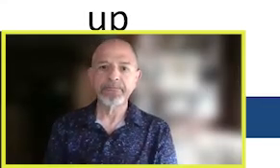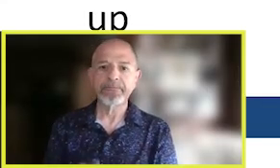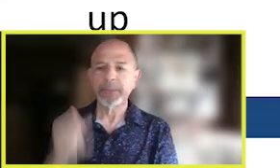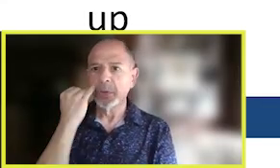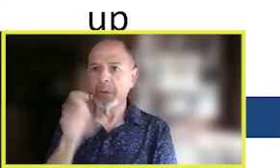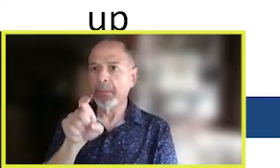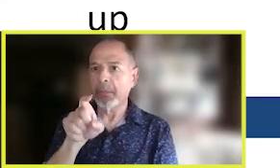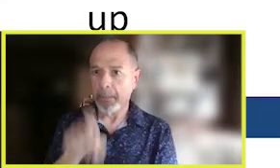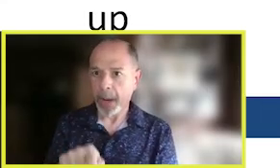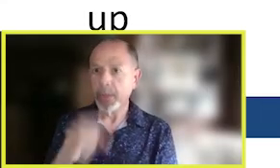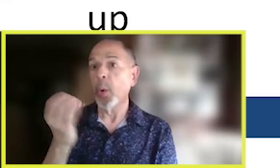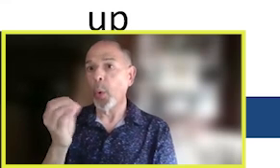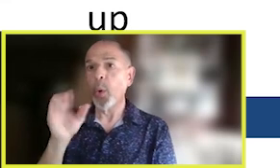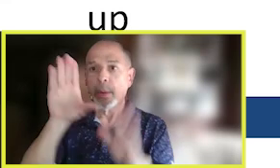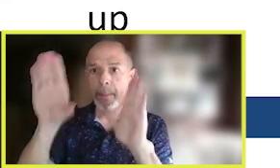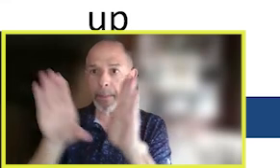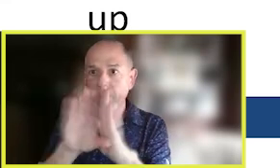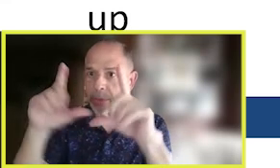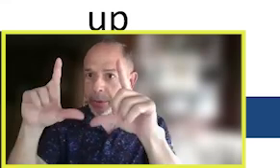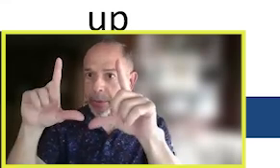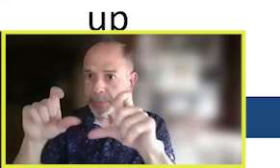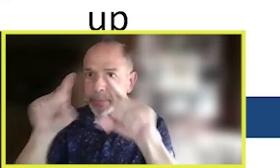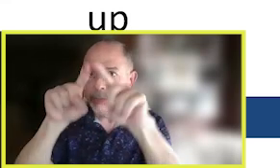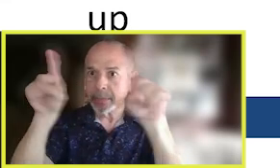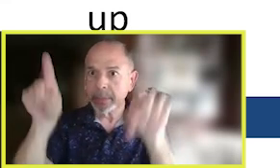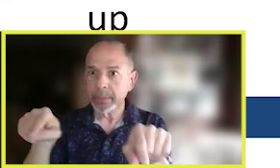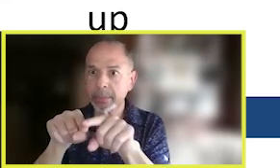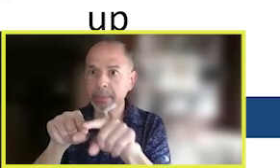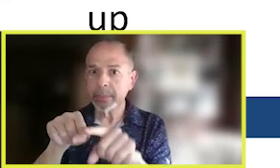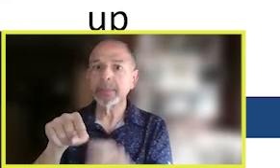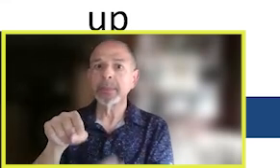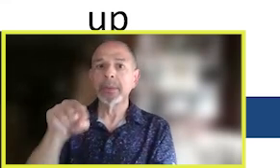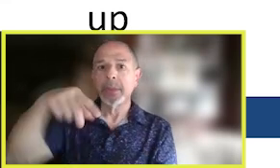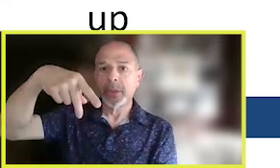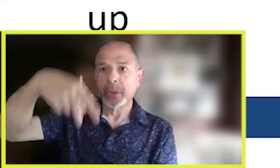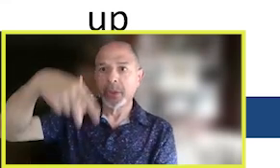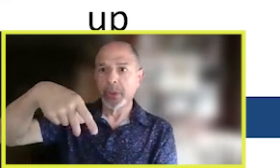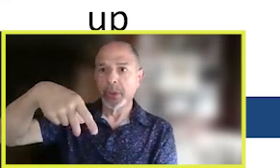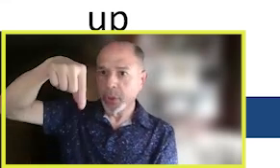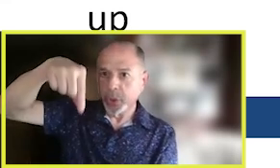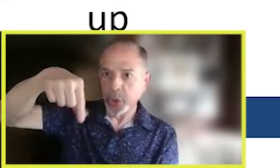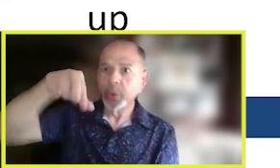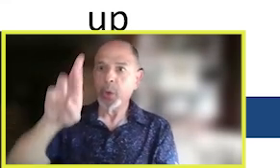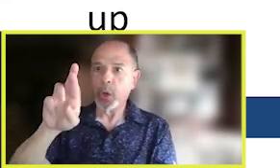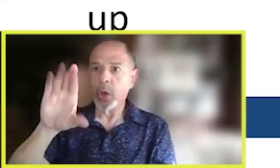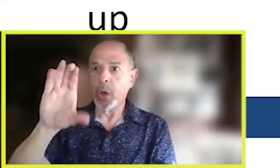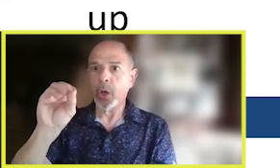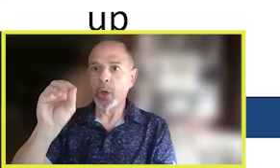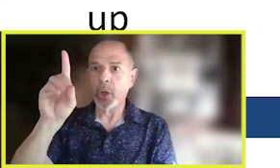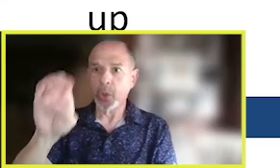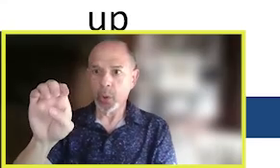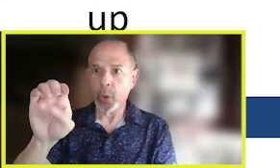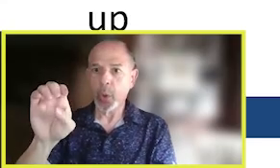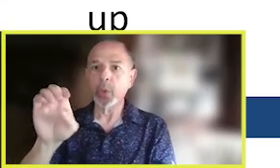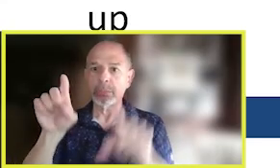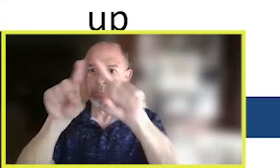scan the QR code to sign up. Yeah, all of the links that you hear and see on the screen, when you go to our website, Advocates in Action, where we